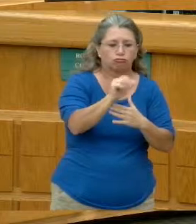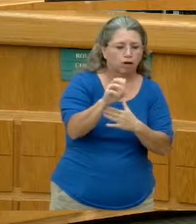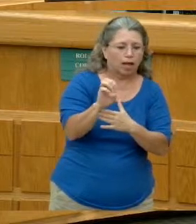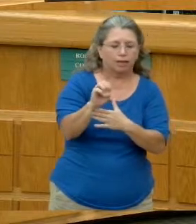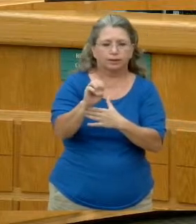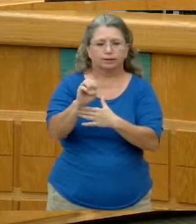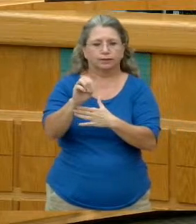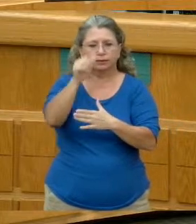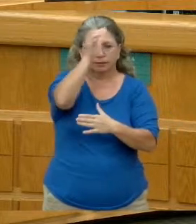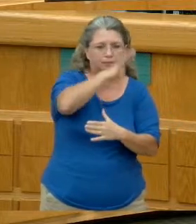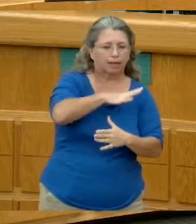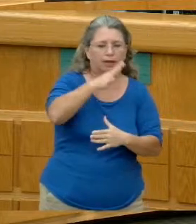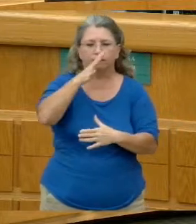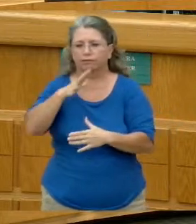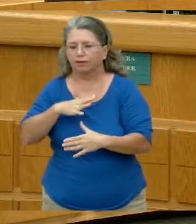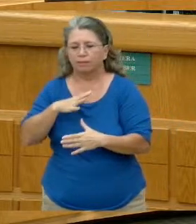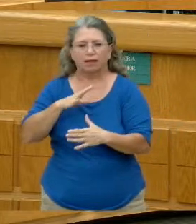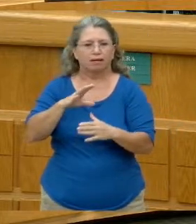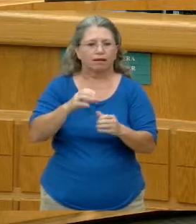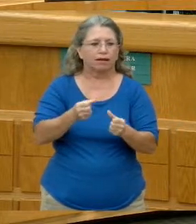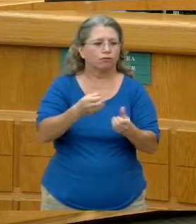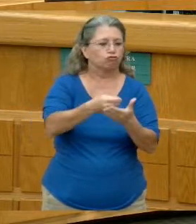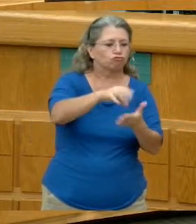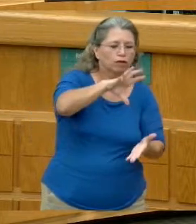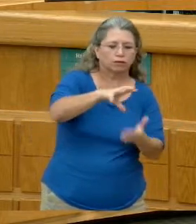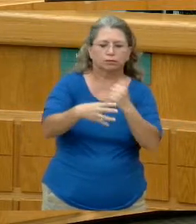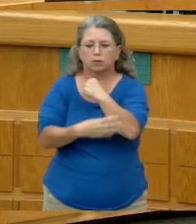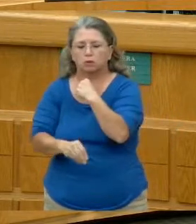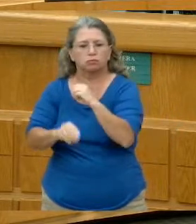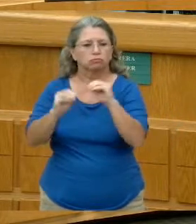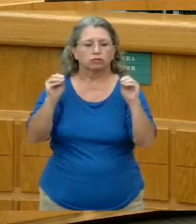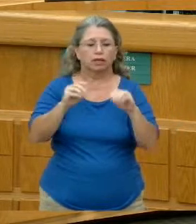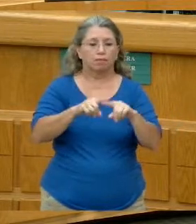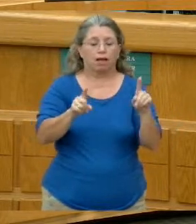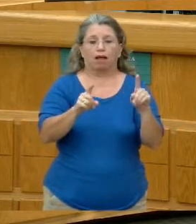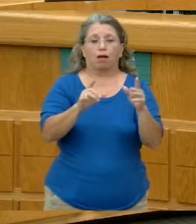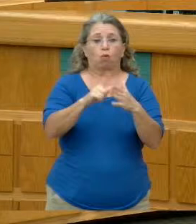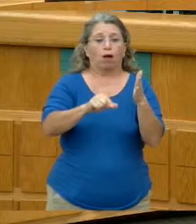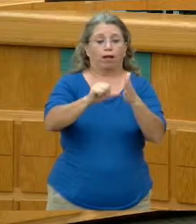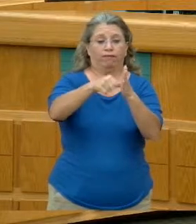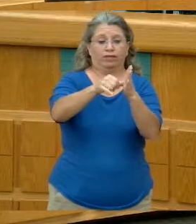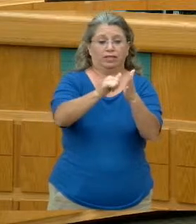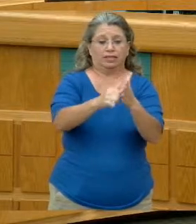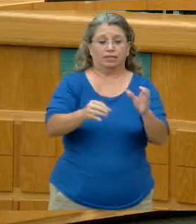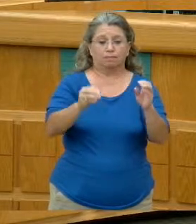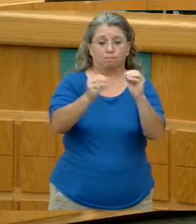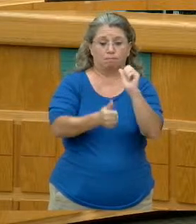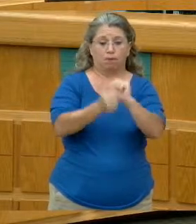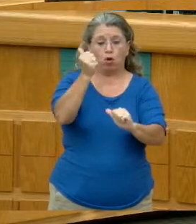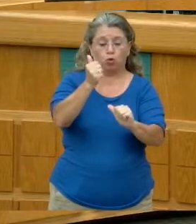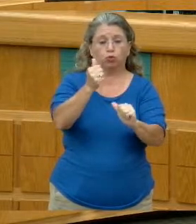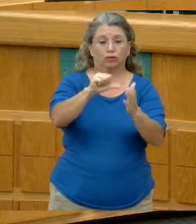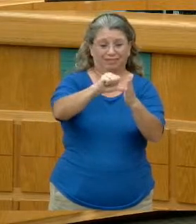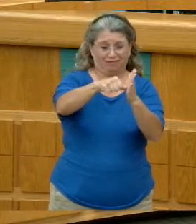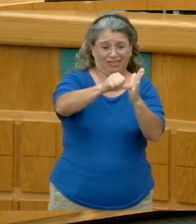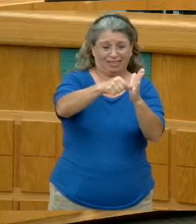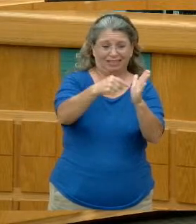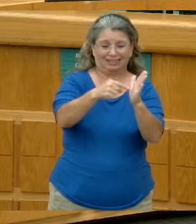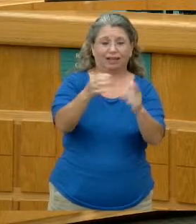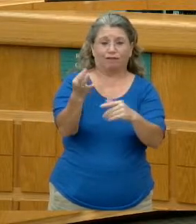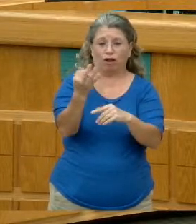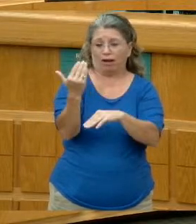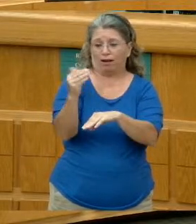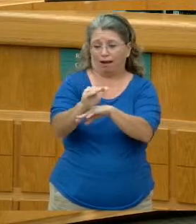try to emphasize this, but nothing emphasized it more than Friday afternoon. That's really why we're talking about it so much,